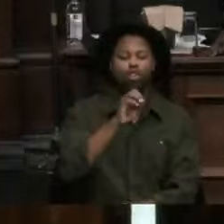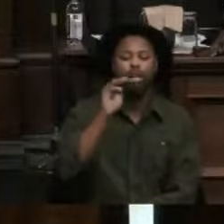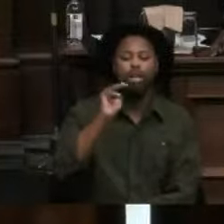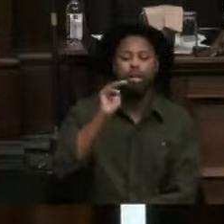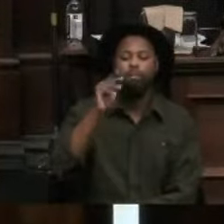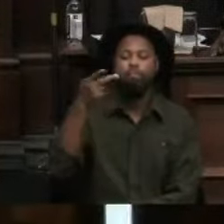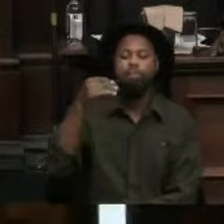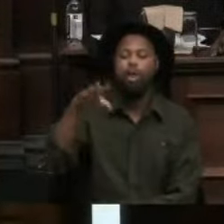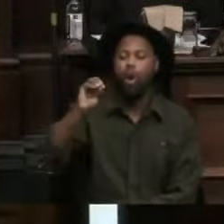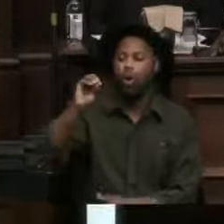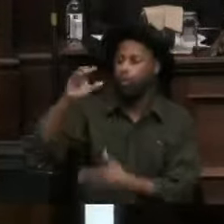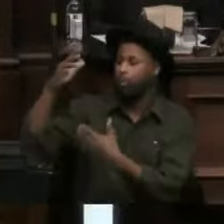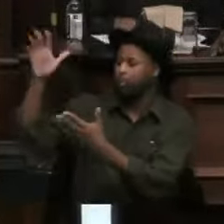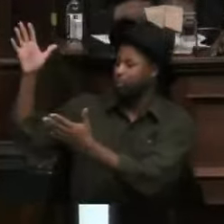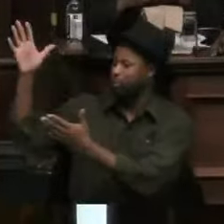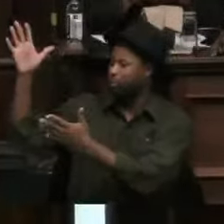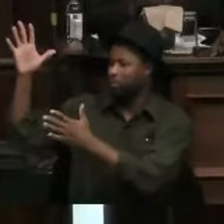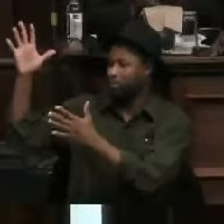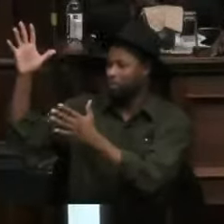Pio.